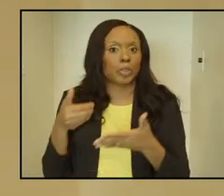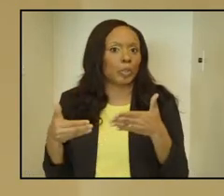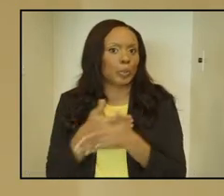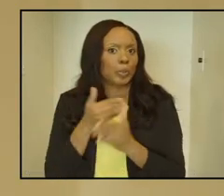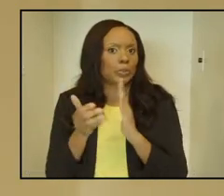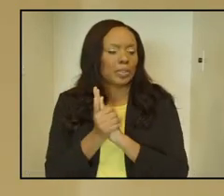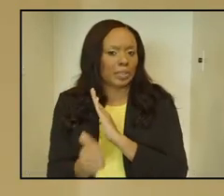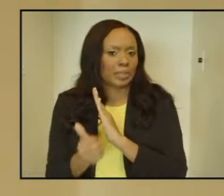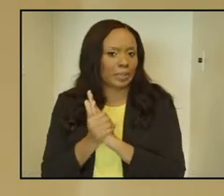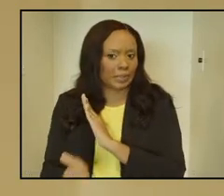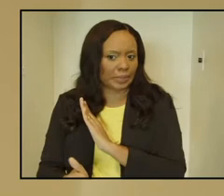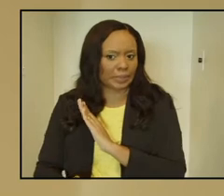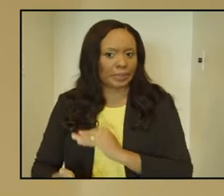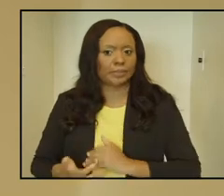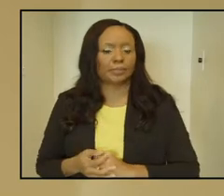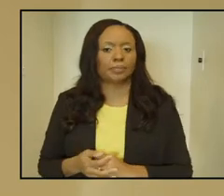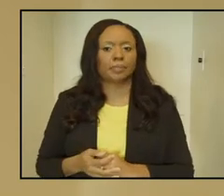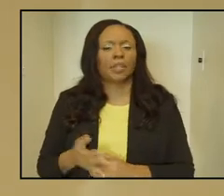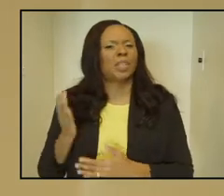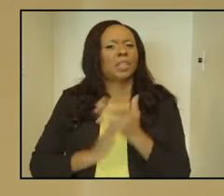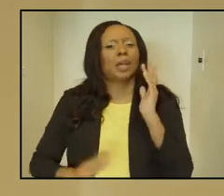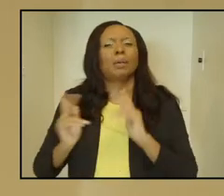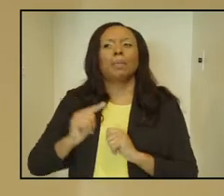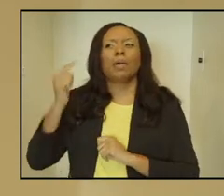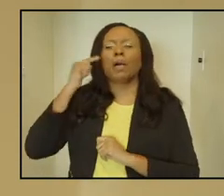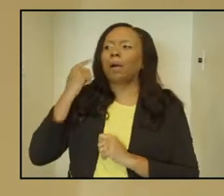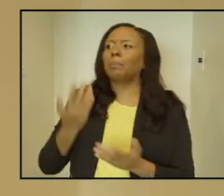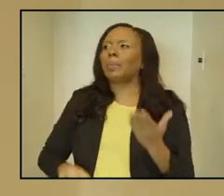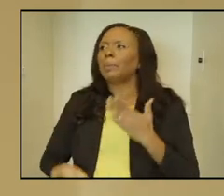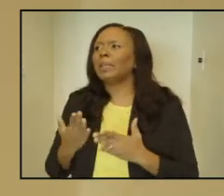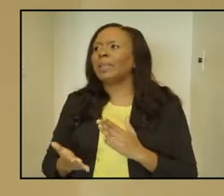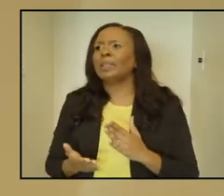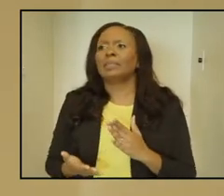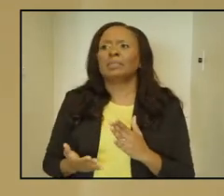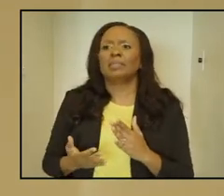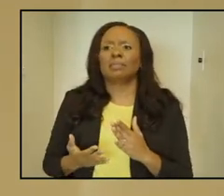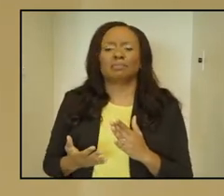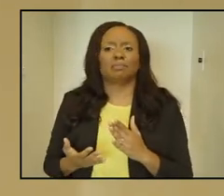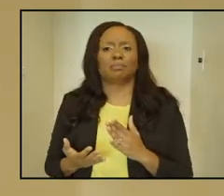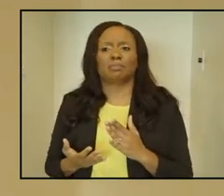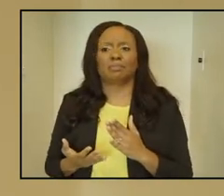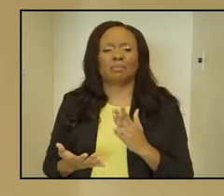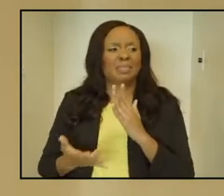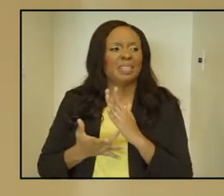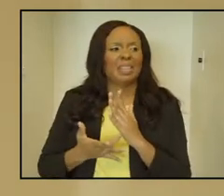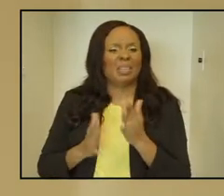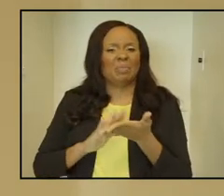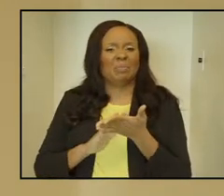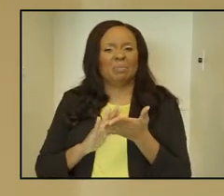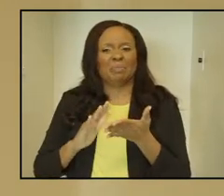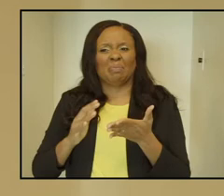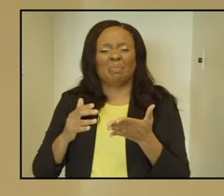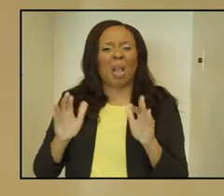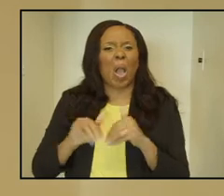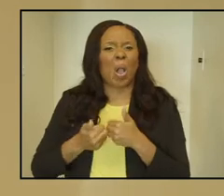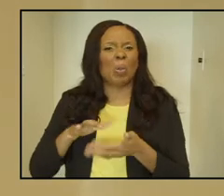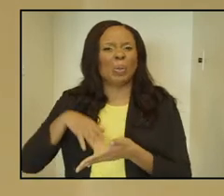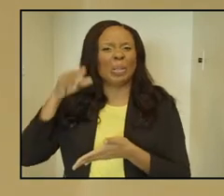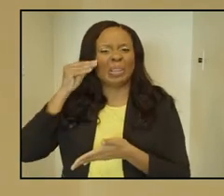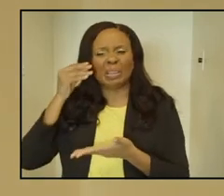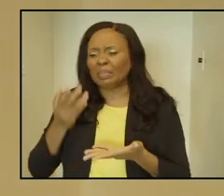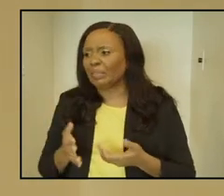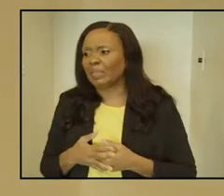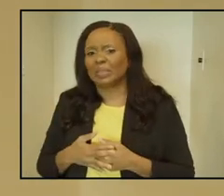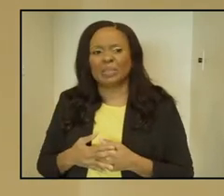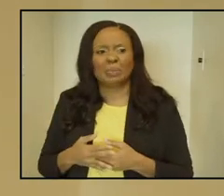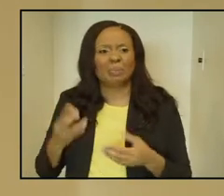clear that the digital challenge that some may have thought they were facing became less daunting, especially for the more mature of our